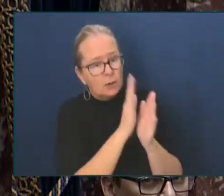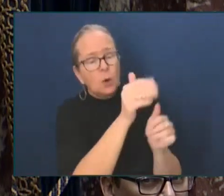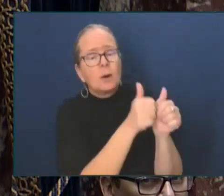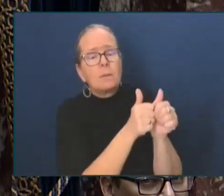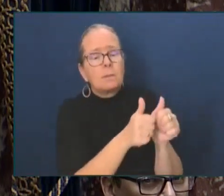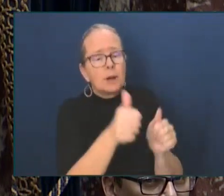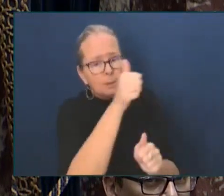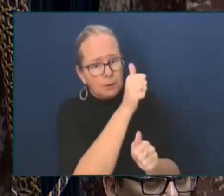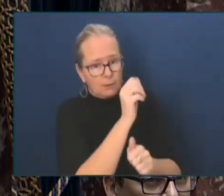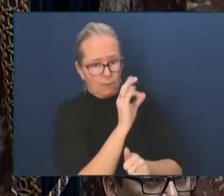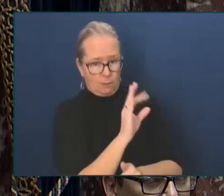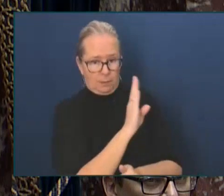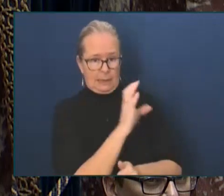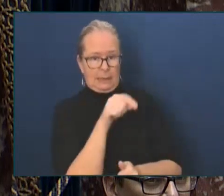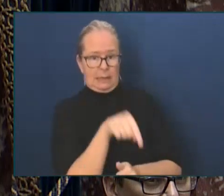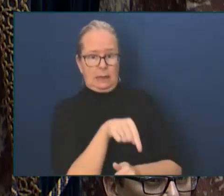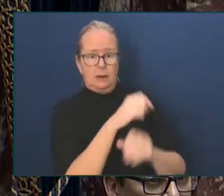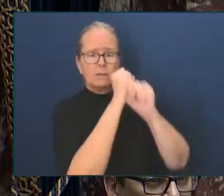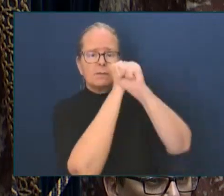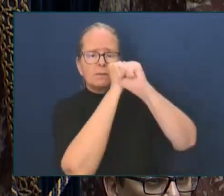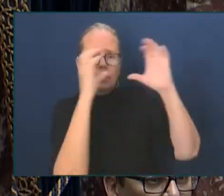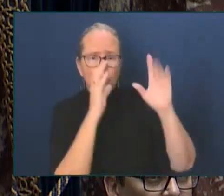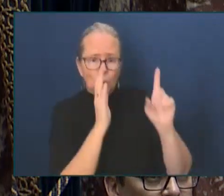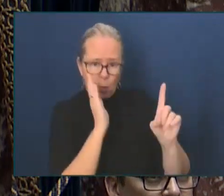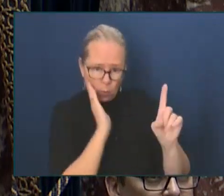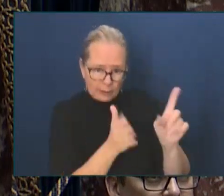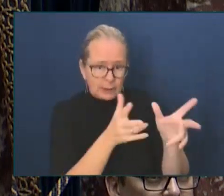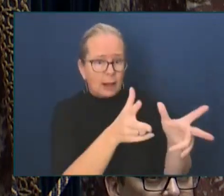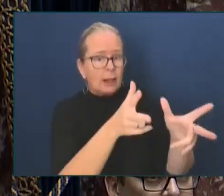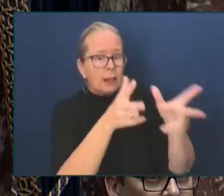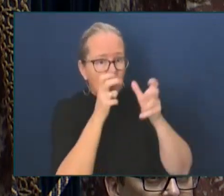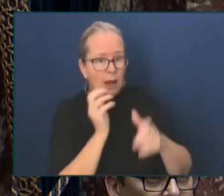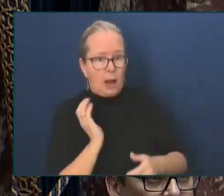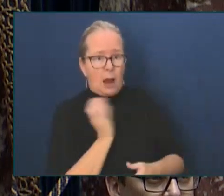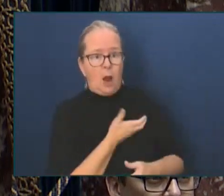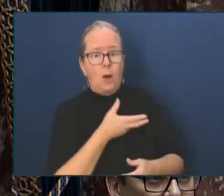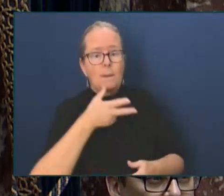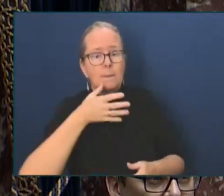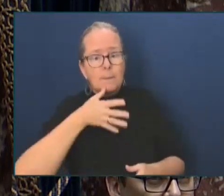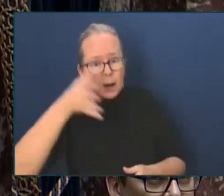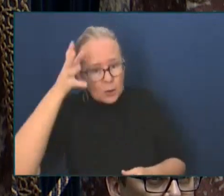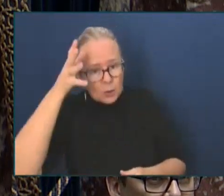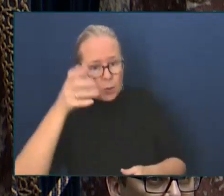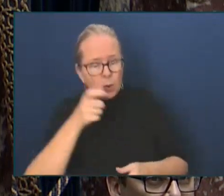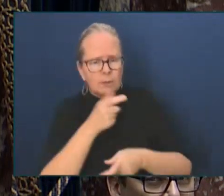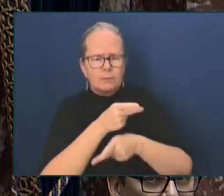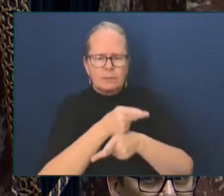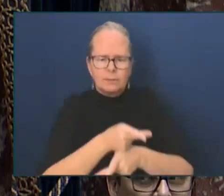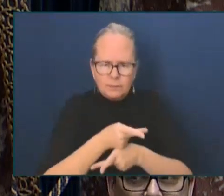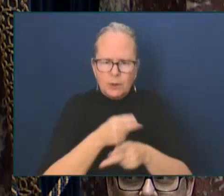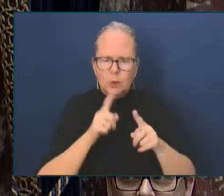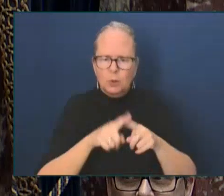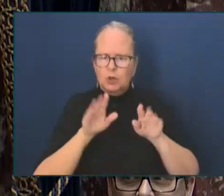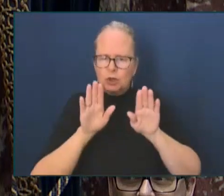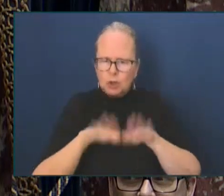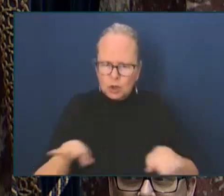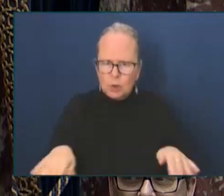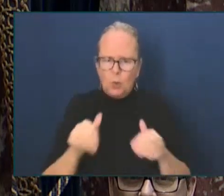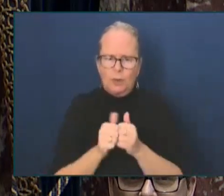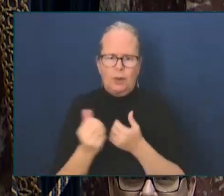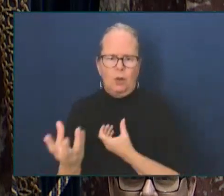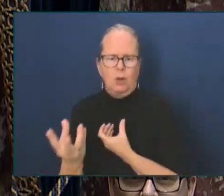listening to parents and caregivers with children of autism and committing to returning to the individualized funding?